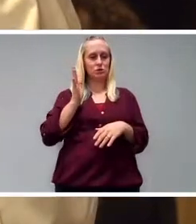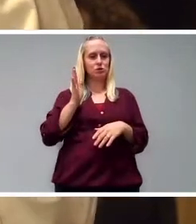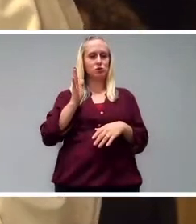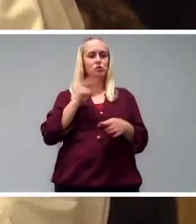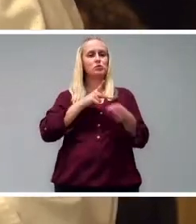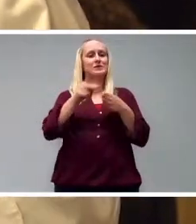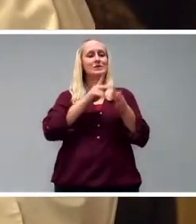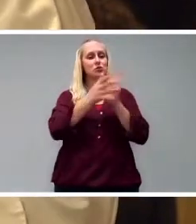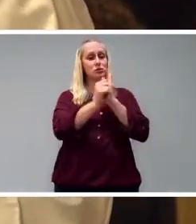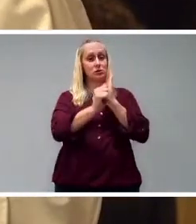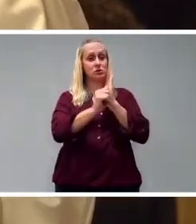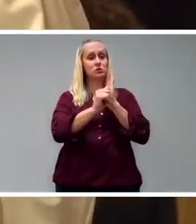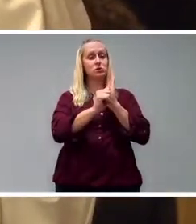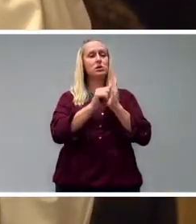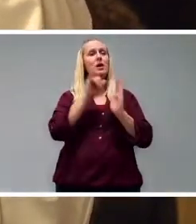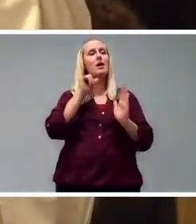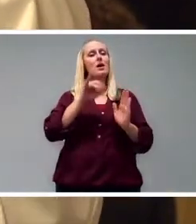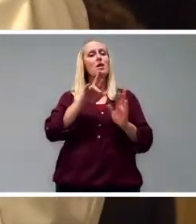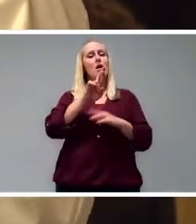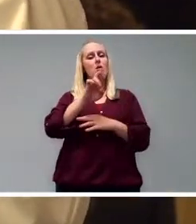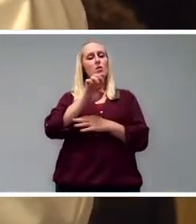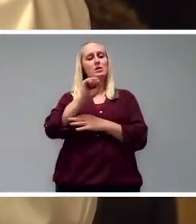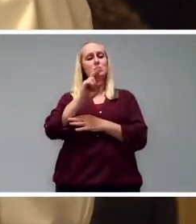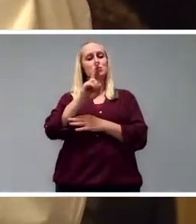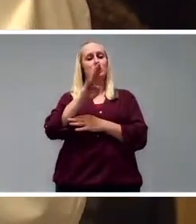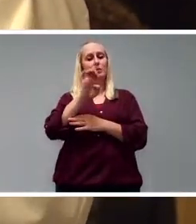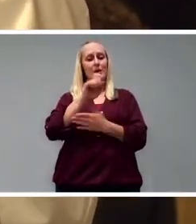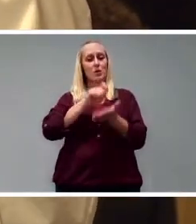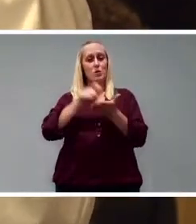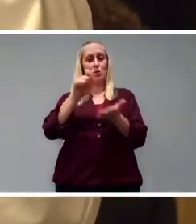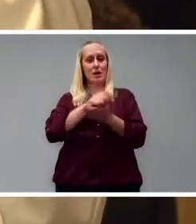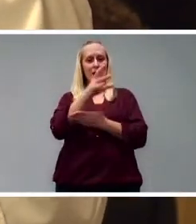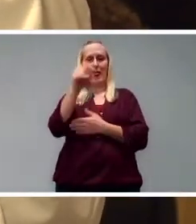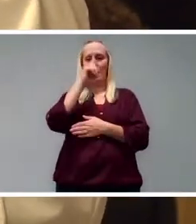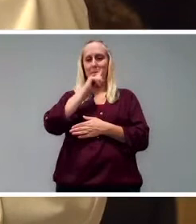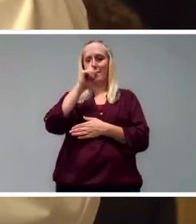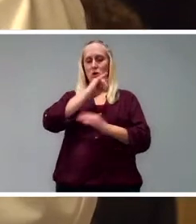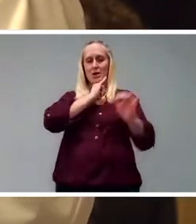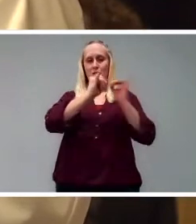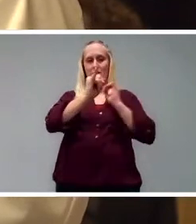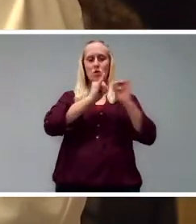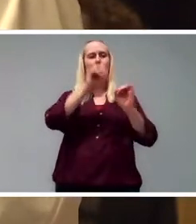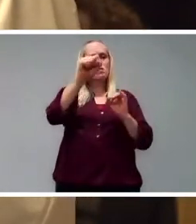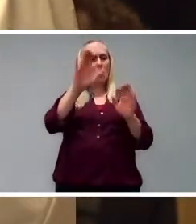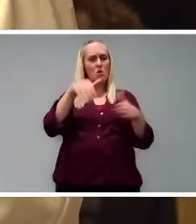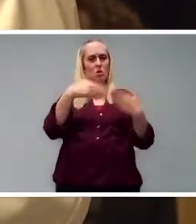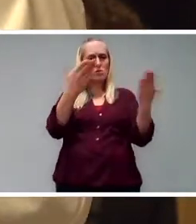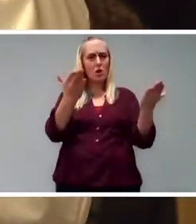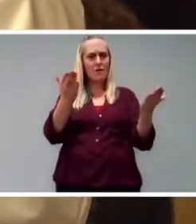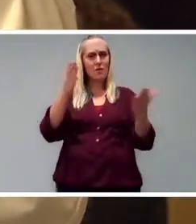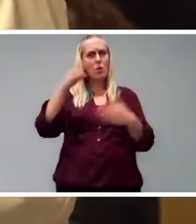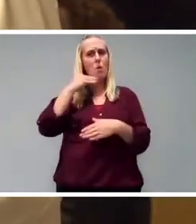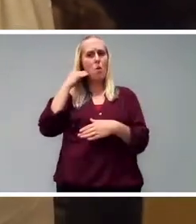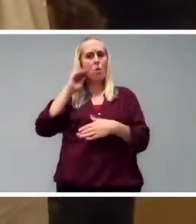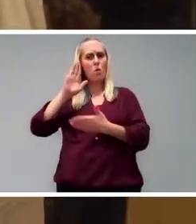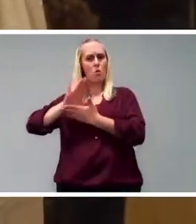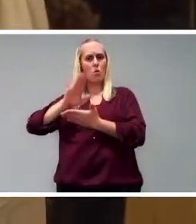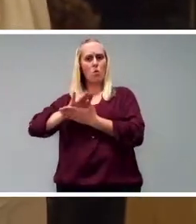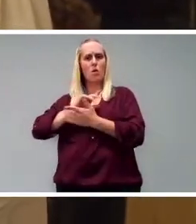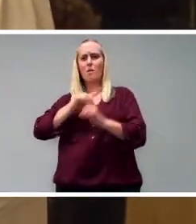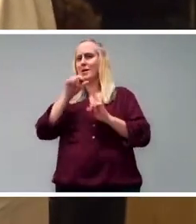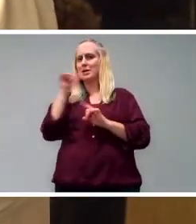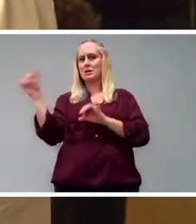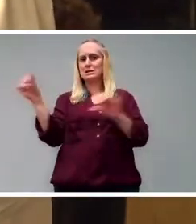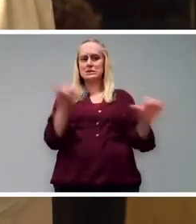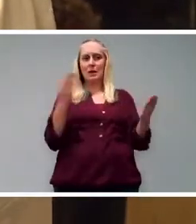skills, that resume writing, that mock interviews, yes, that is offered at our home schools, but not like how it's offered here at